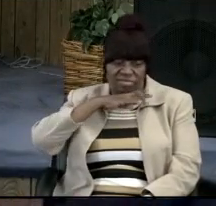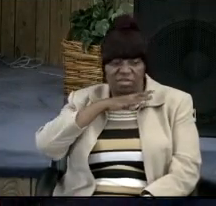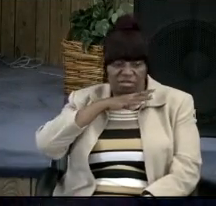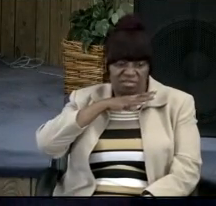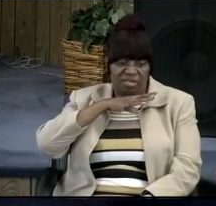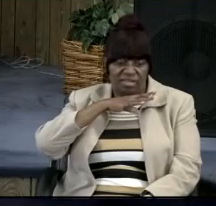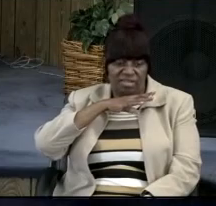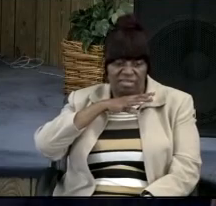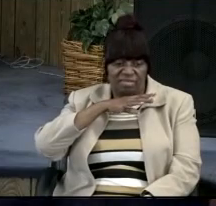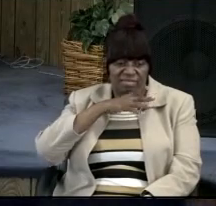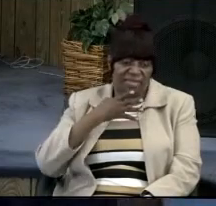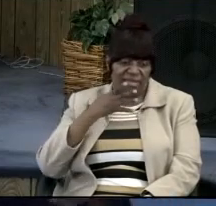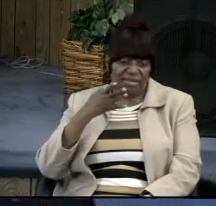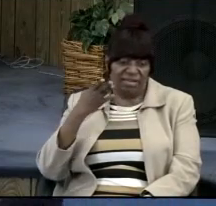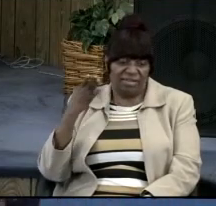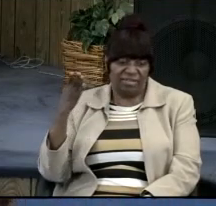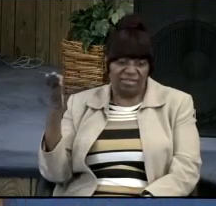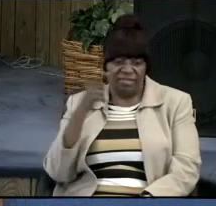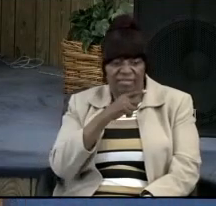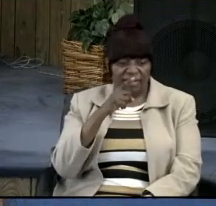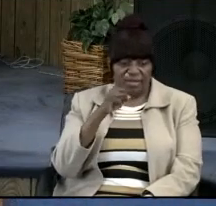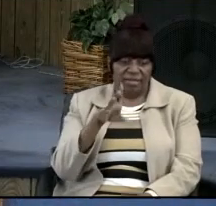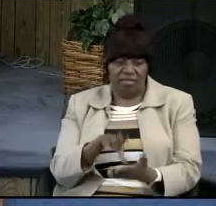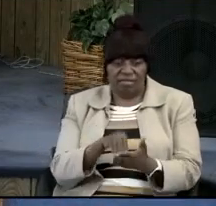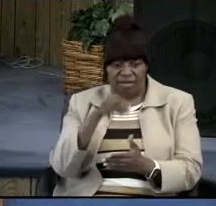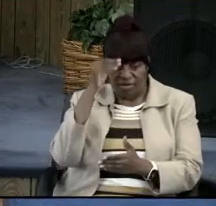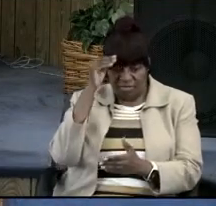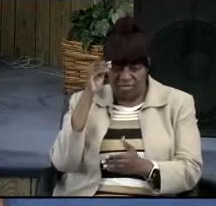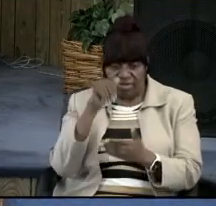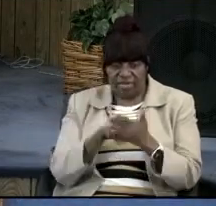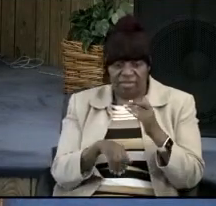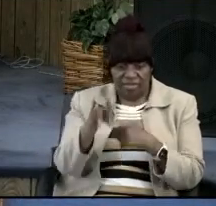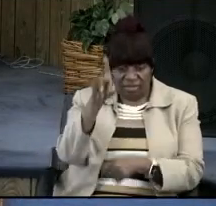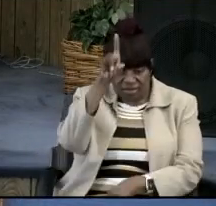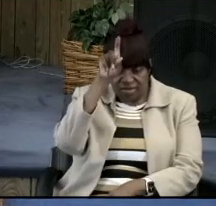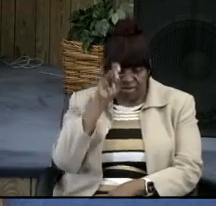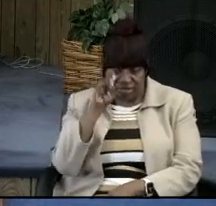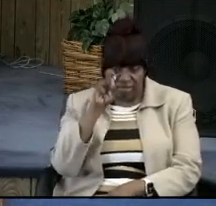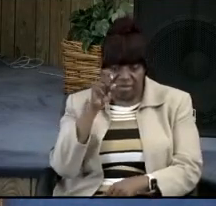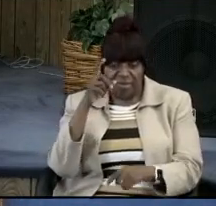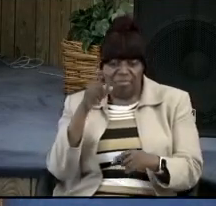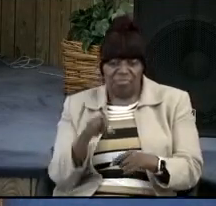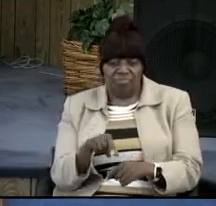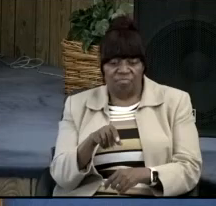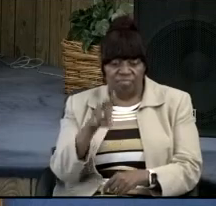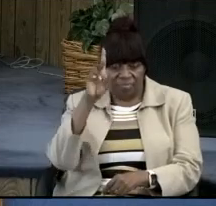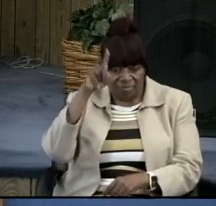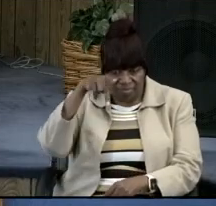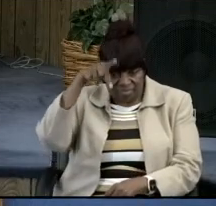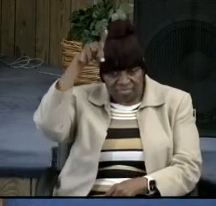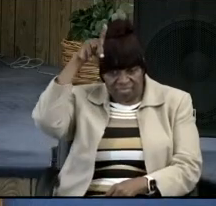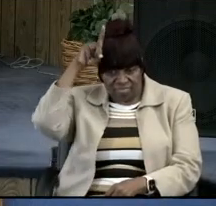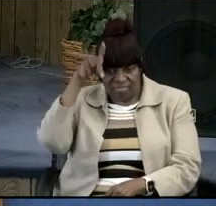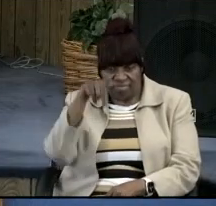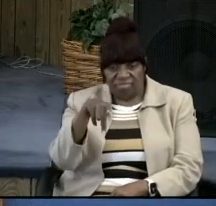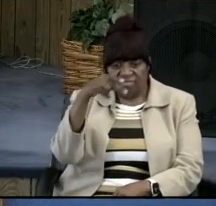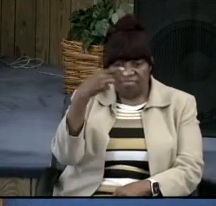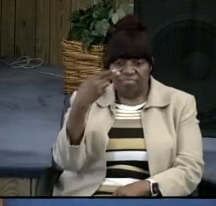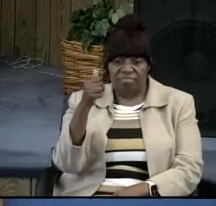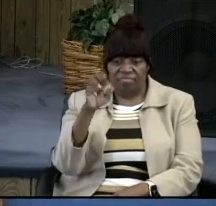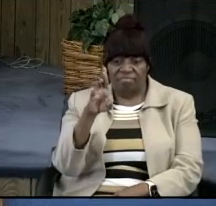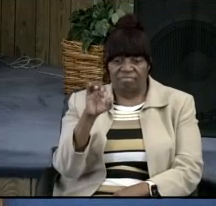they had learned in Egypt. They had learned already because the pharaohs had been consulting